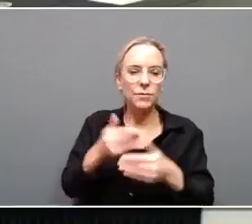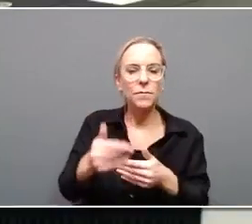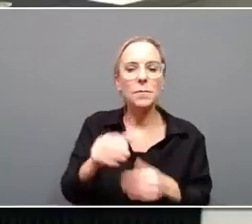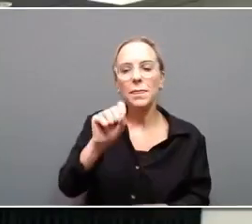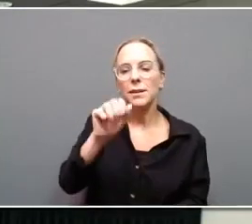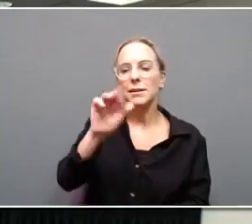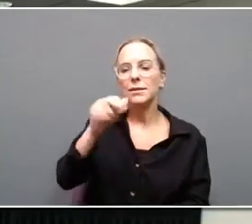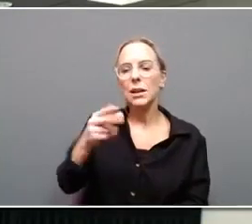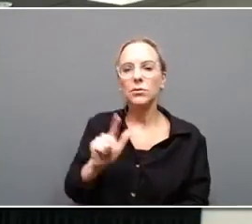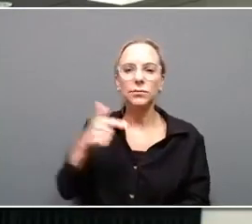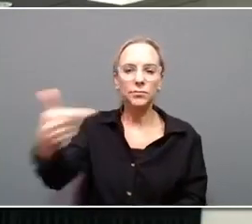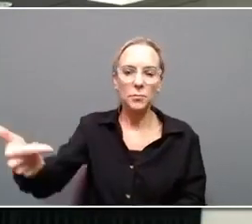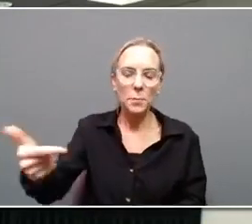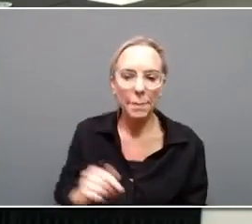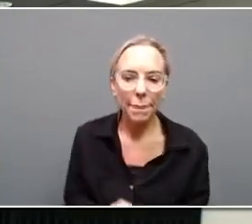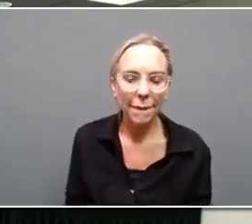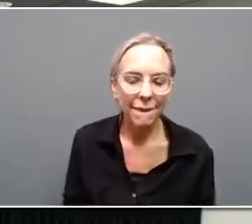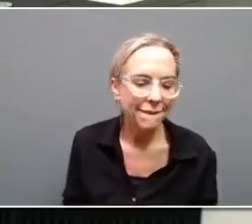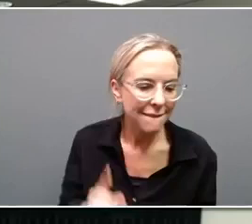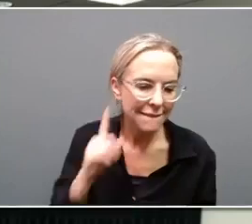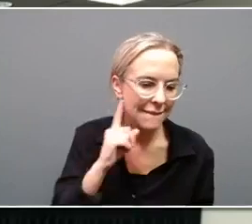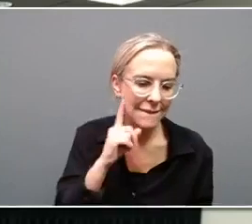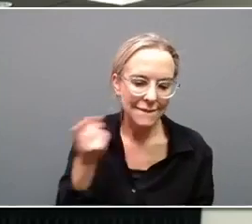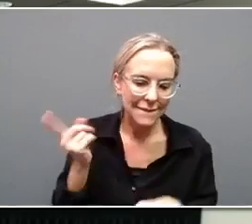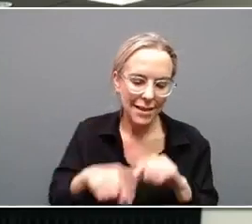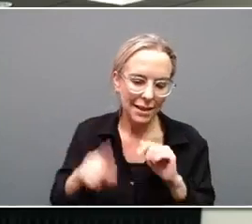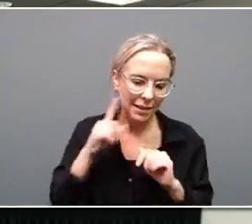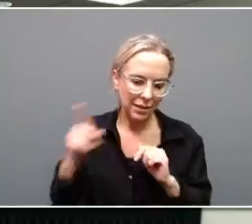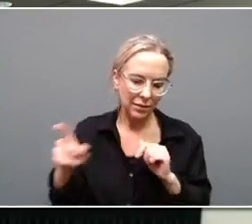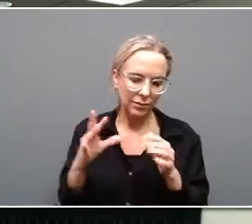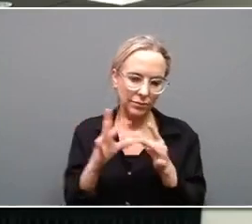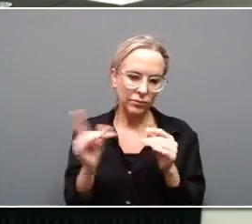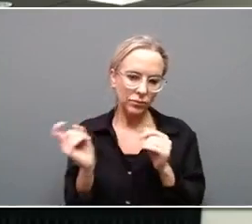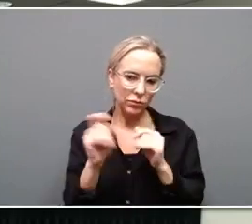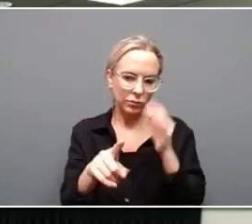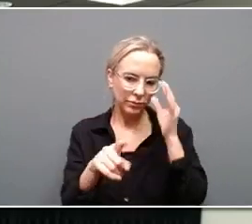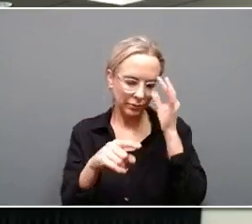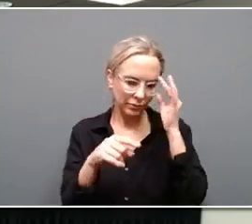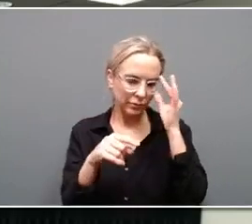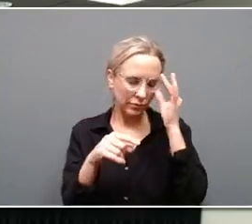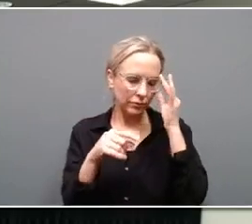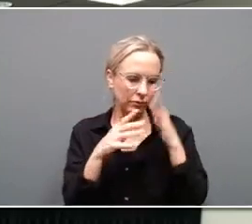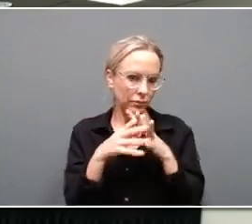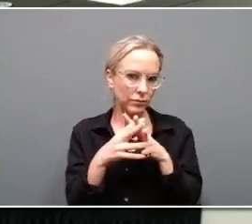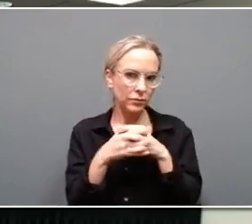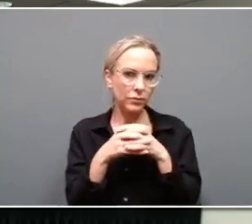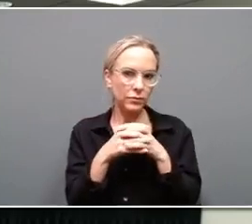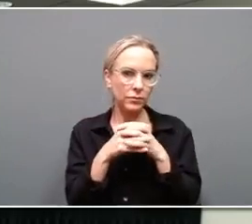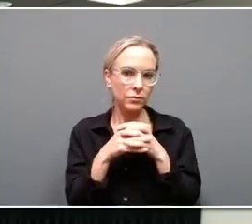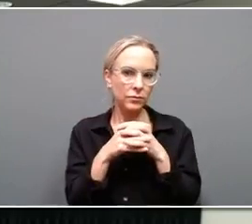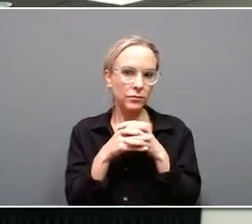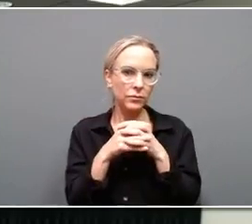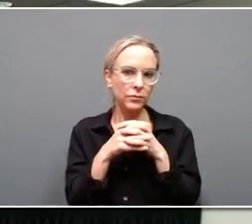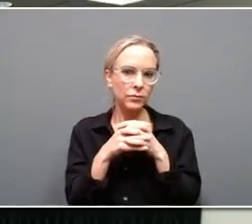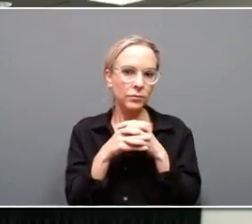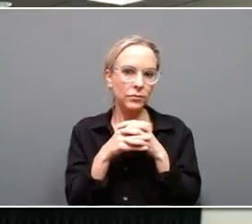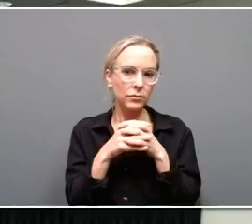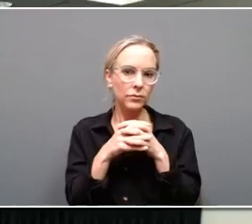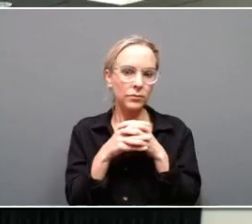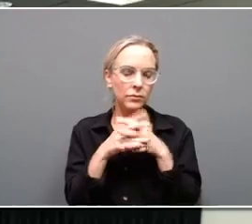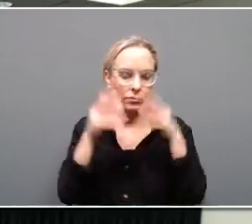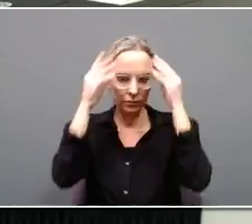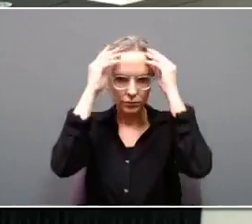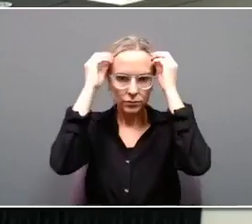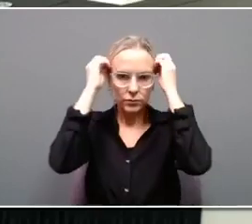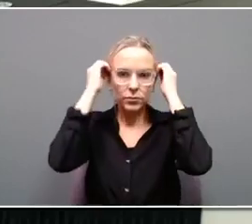afternoon. Election reps have shown that you would have won 50 state house seats, and 18 state senate seats. What do you make of that?